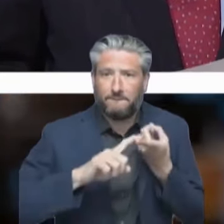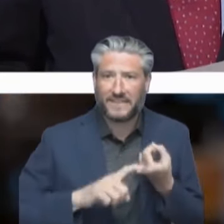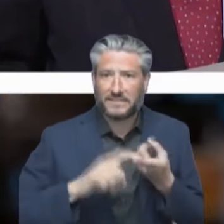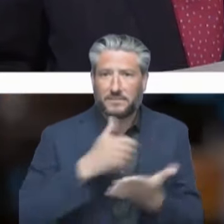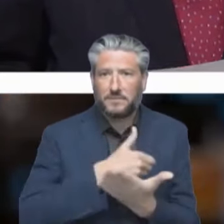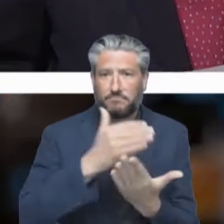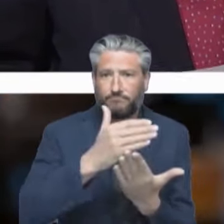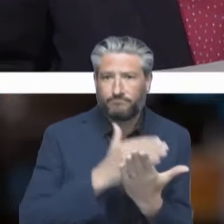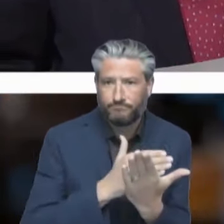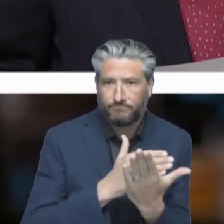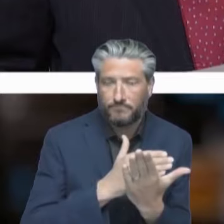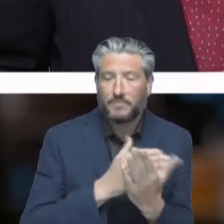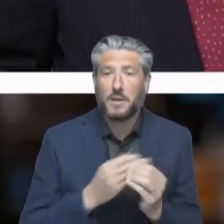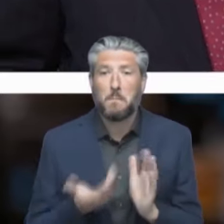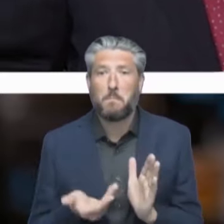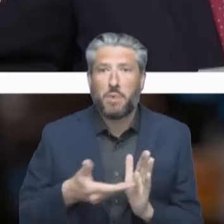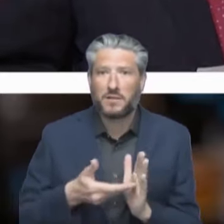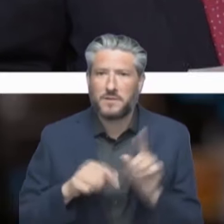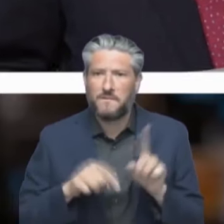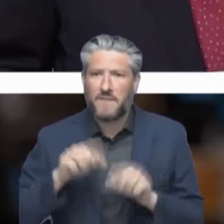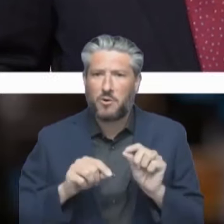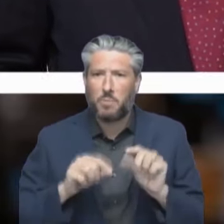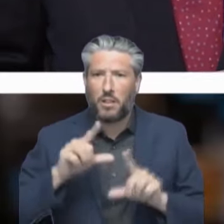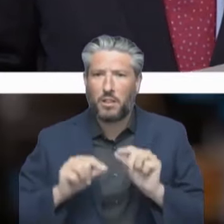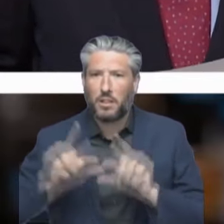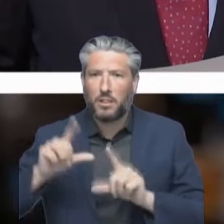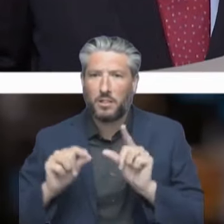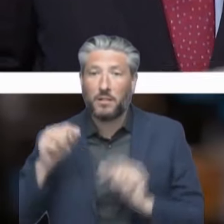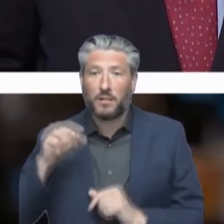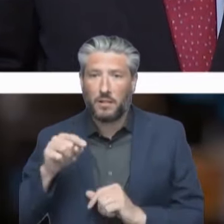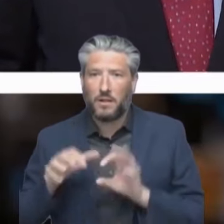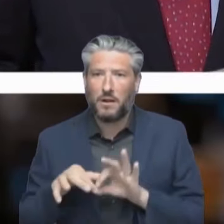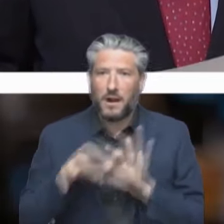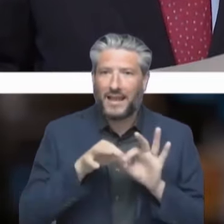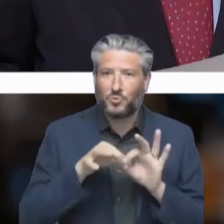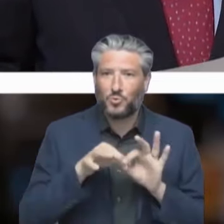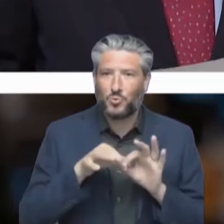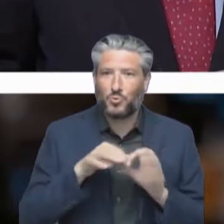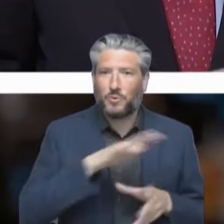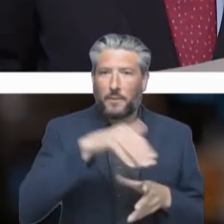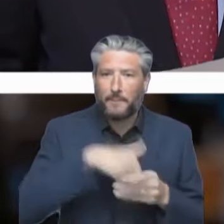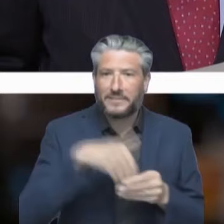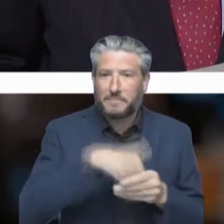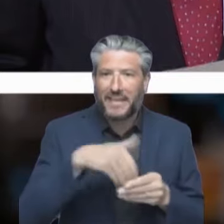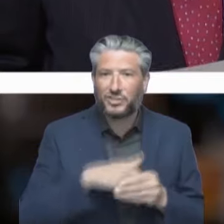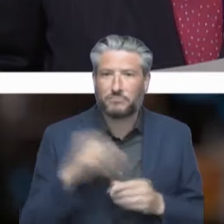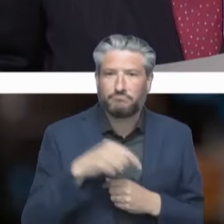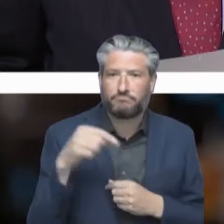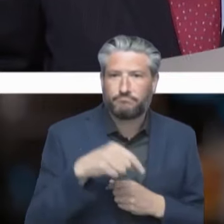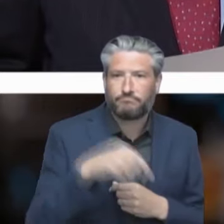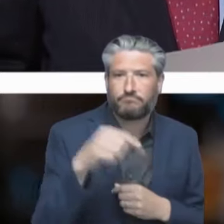and a variable portion that is also prorated according to the rate of participation in the total number of meetings during